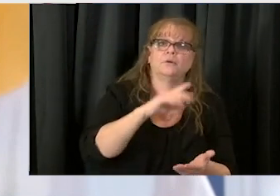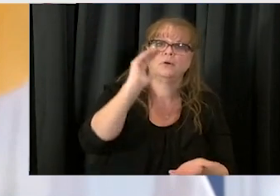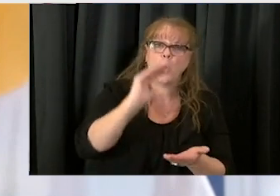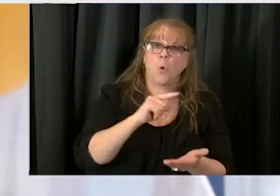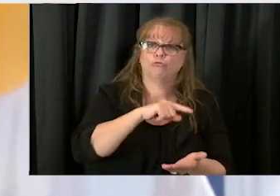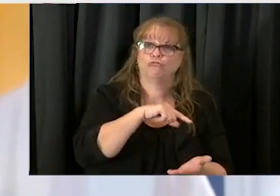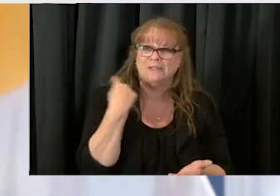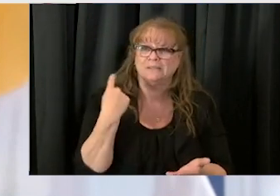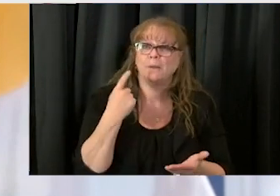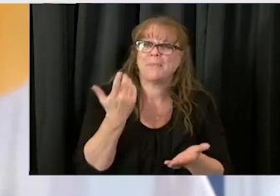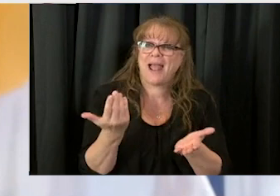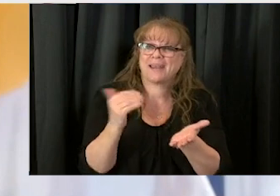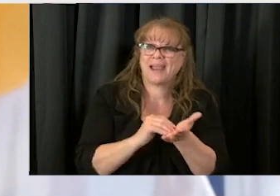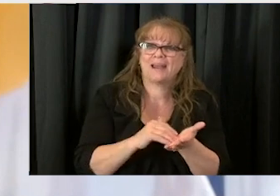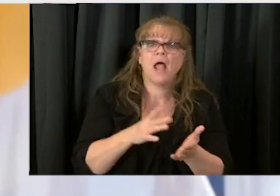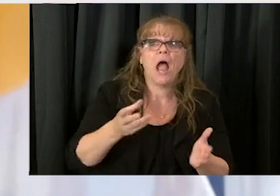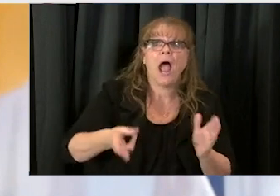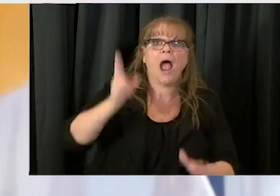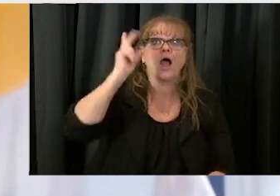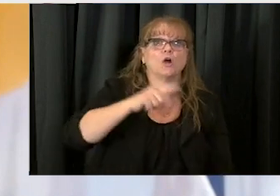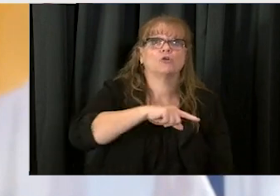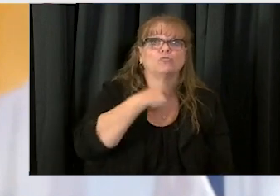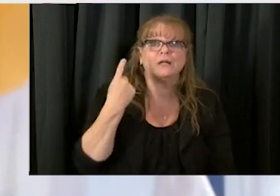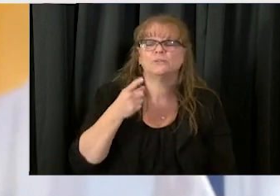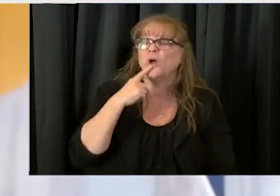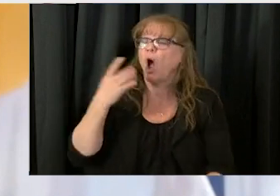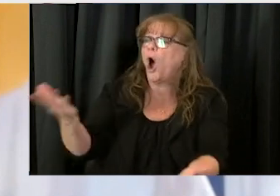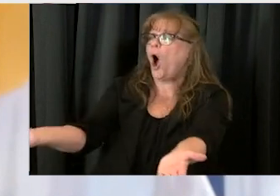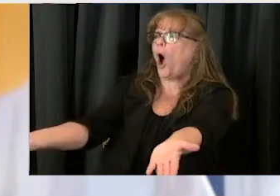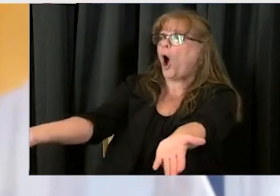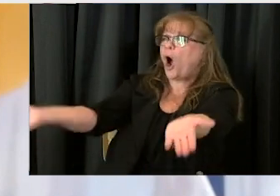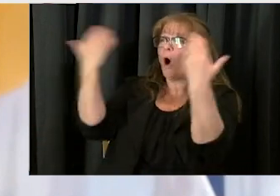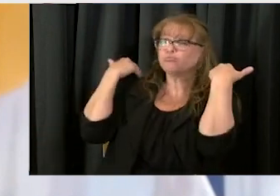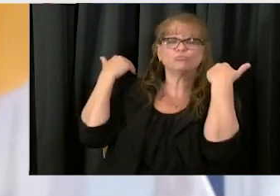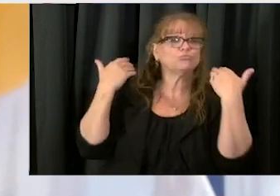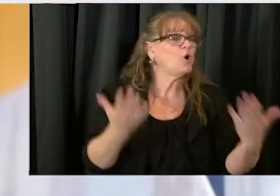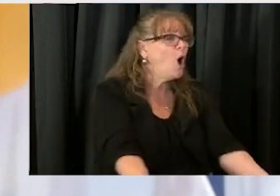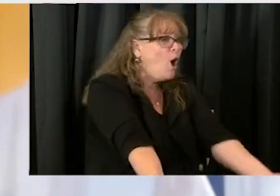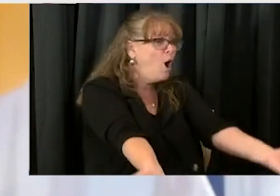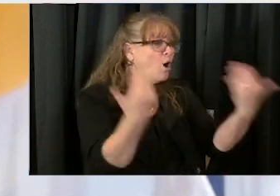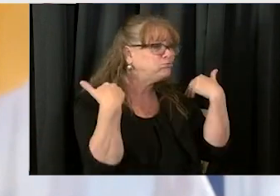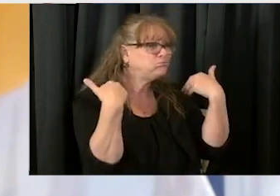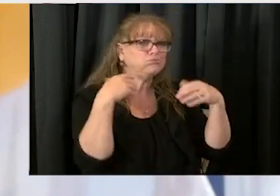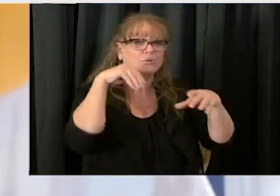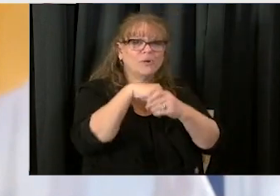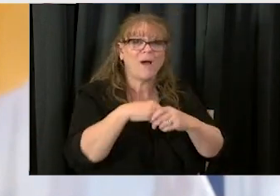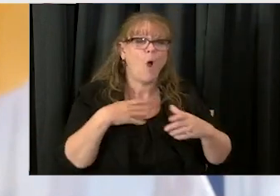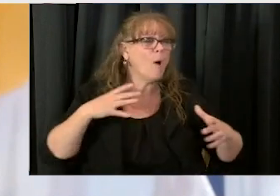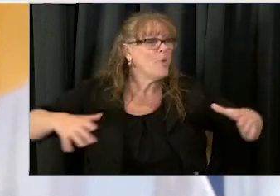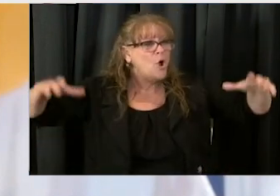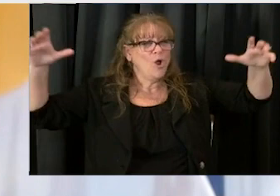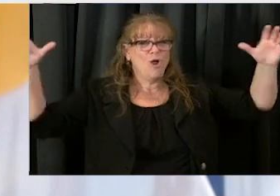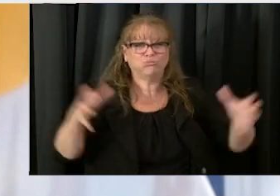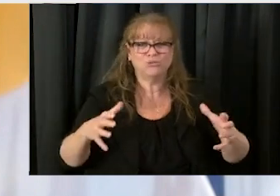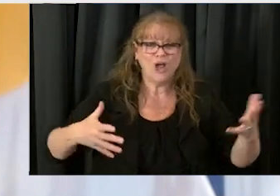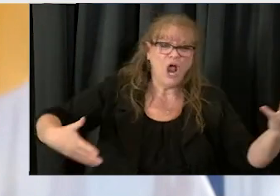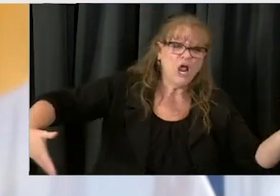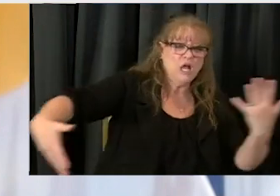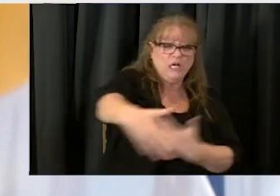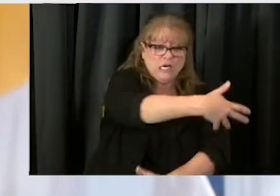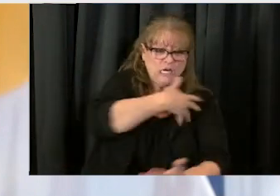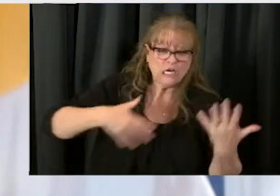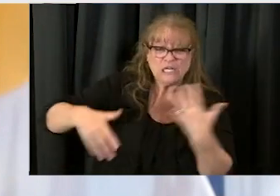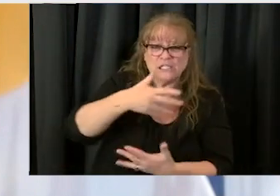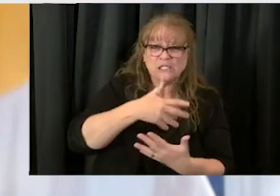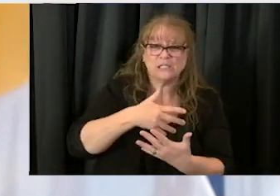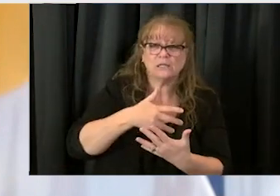a restaurant, in a private home, wherever. If there's 6 people from different households that get together, there's a very good chance that one might